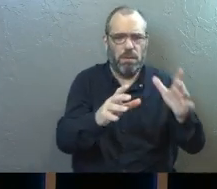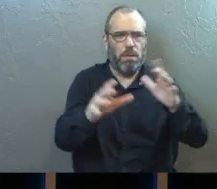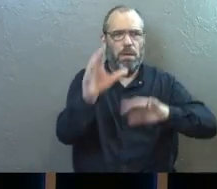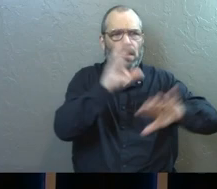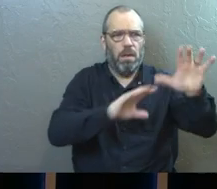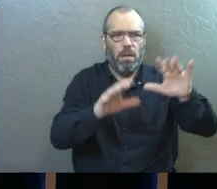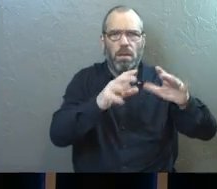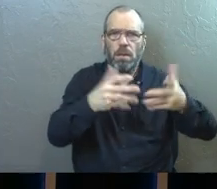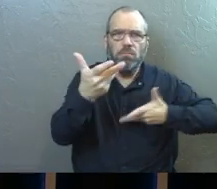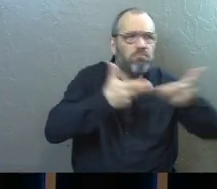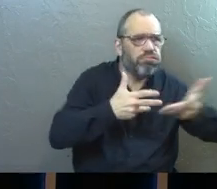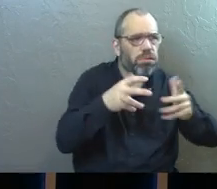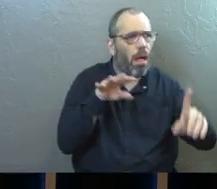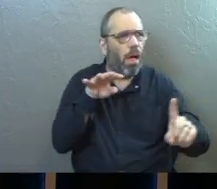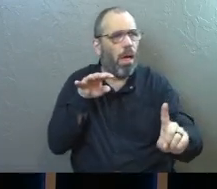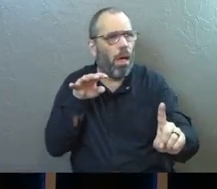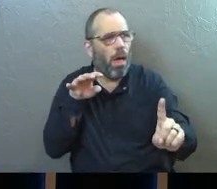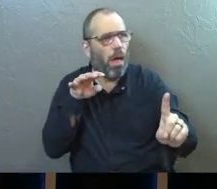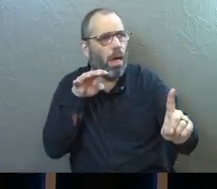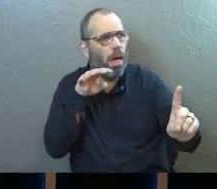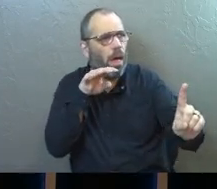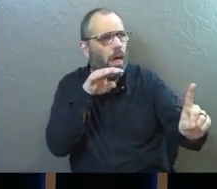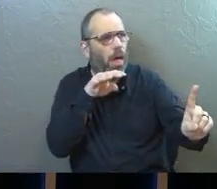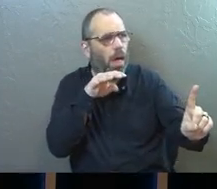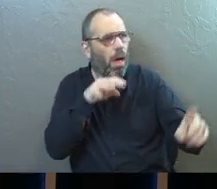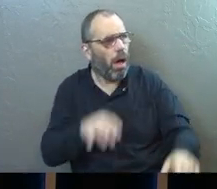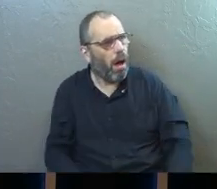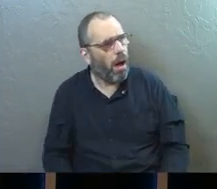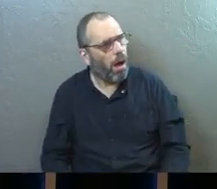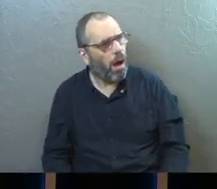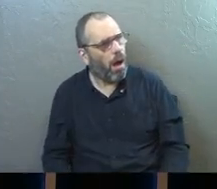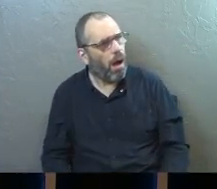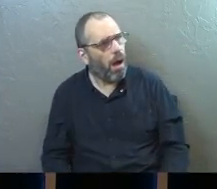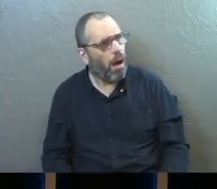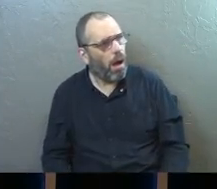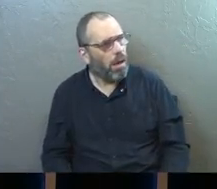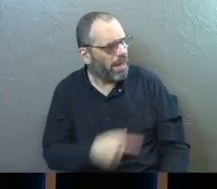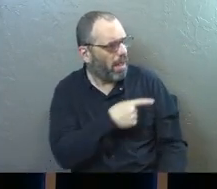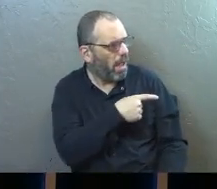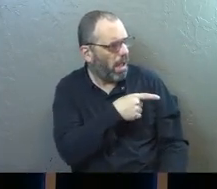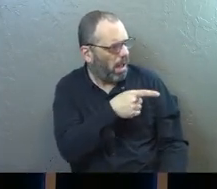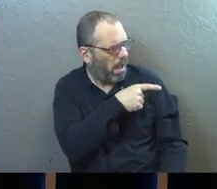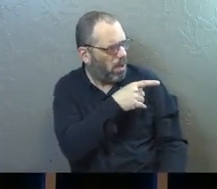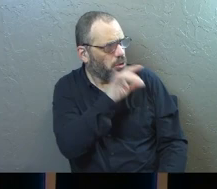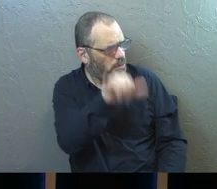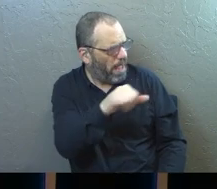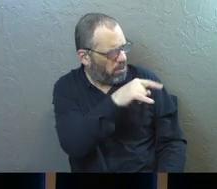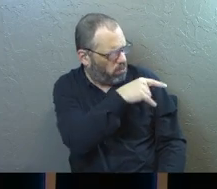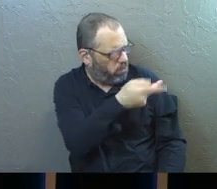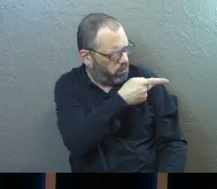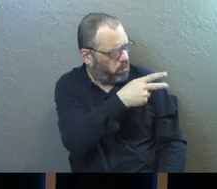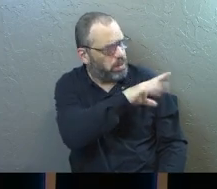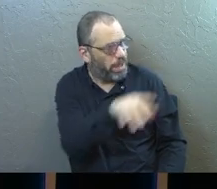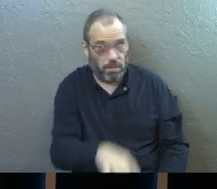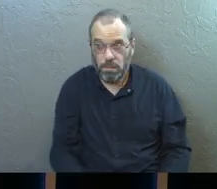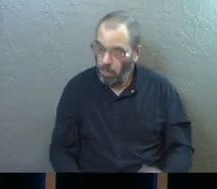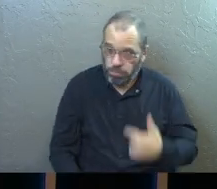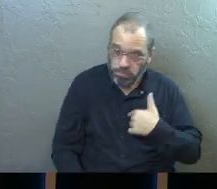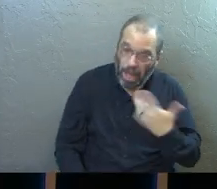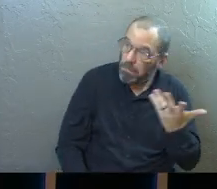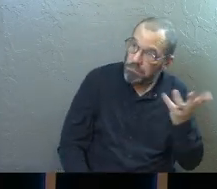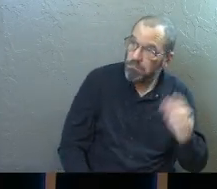they're conversing and they're staring in amazement. And he begins to see that they're looking at him and John as if they did this. You're like, well, they